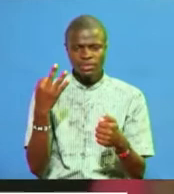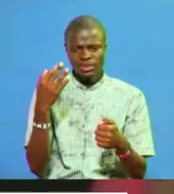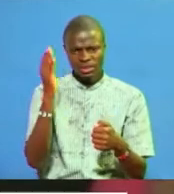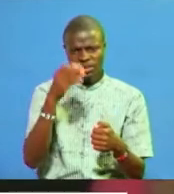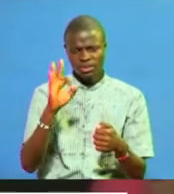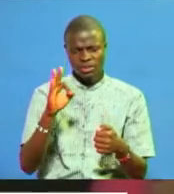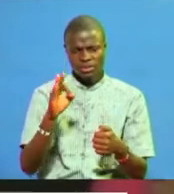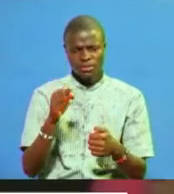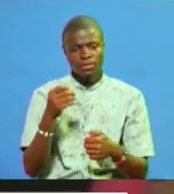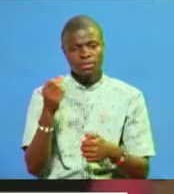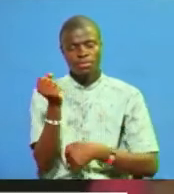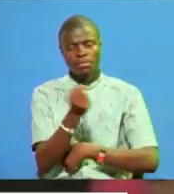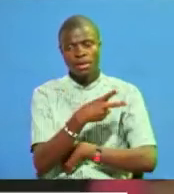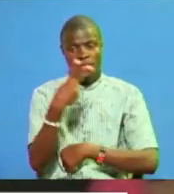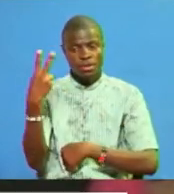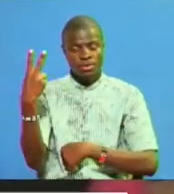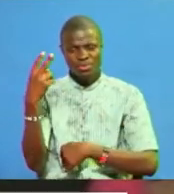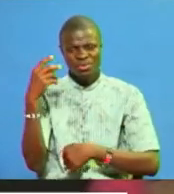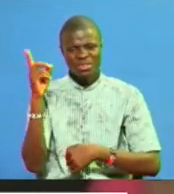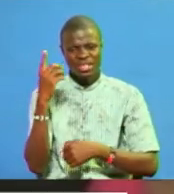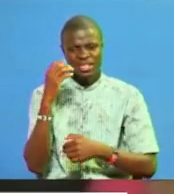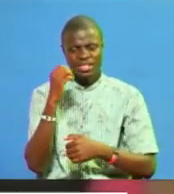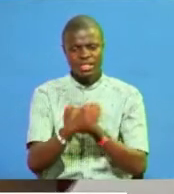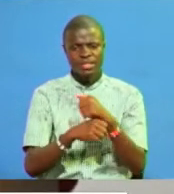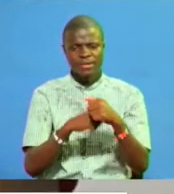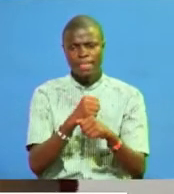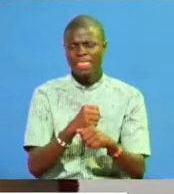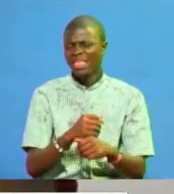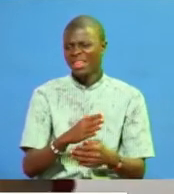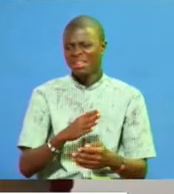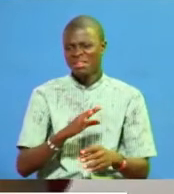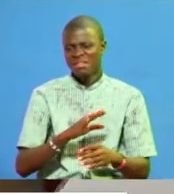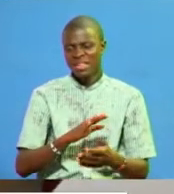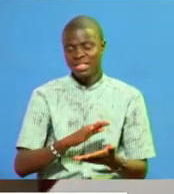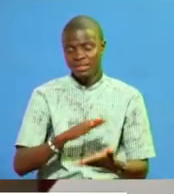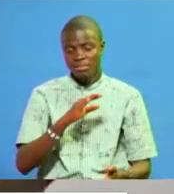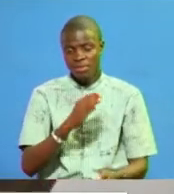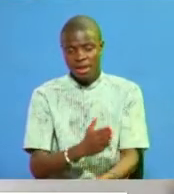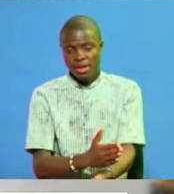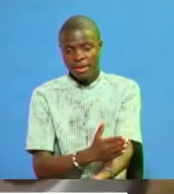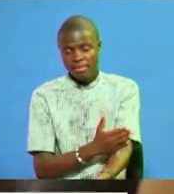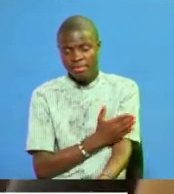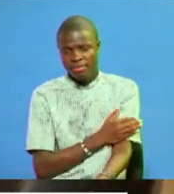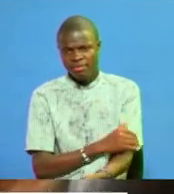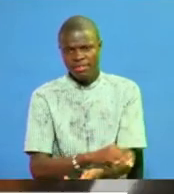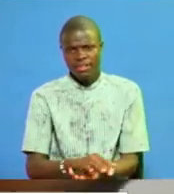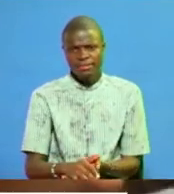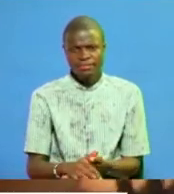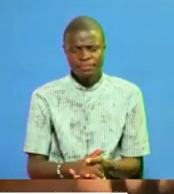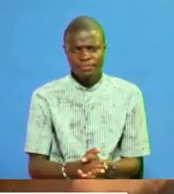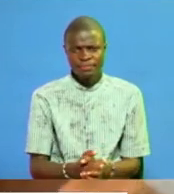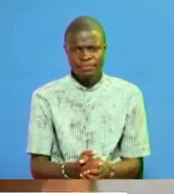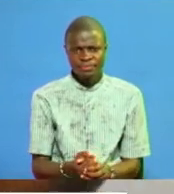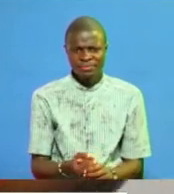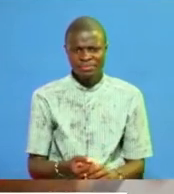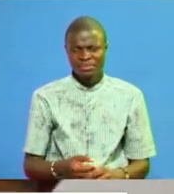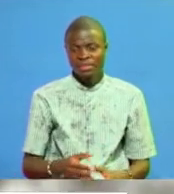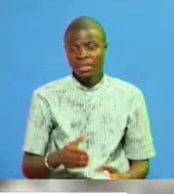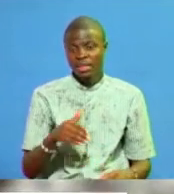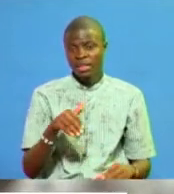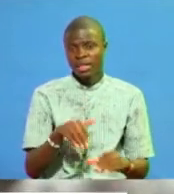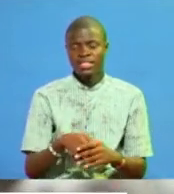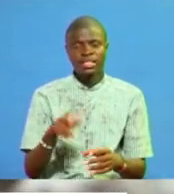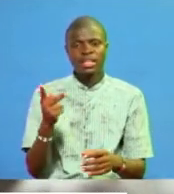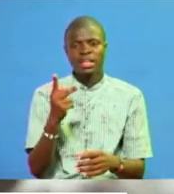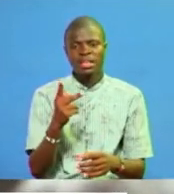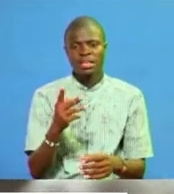the 12th World Radio Day, a lot has been improved in terms of radio transmission and coverage. In Kenya, the Media Council